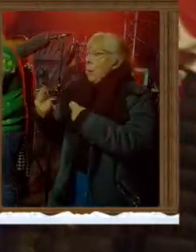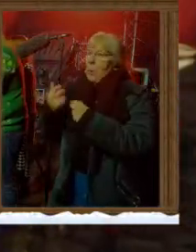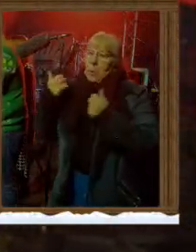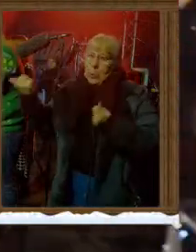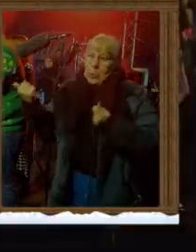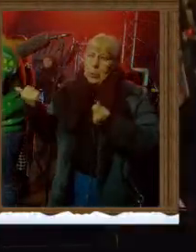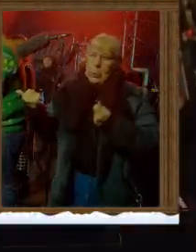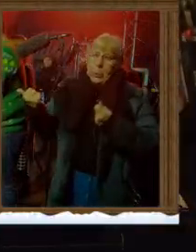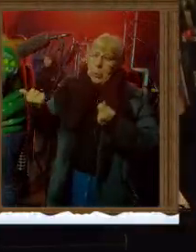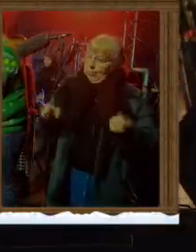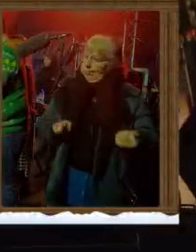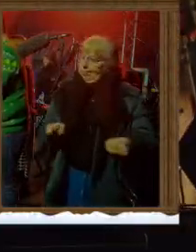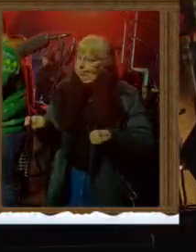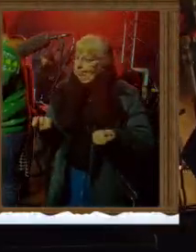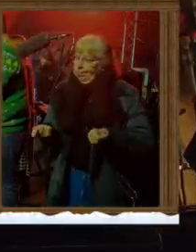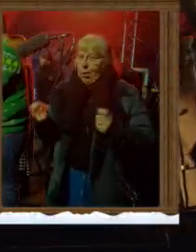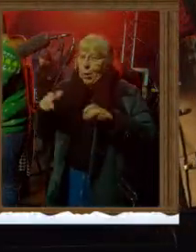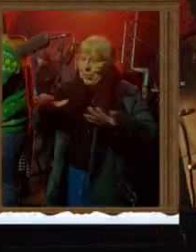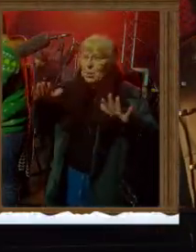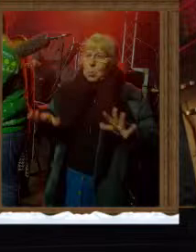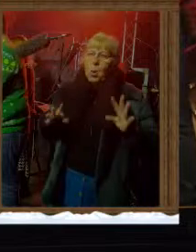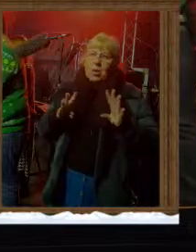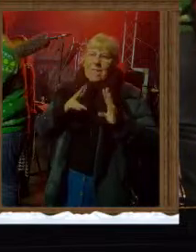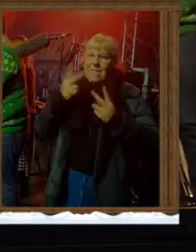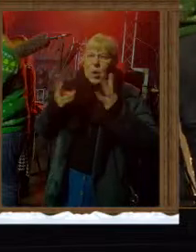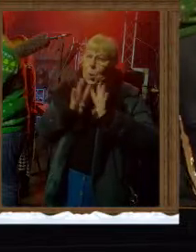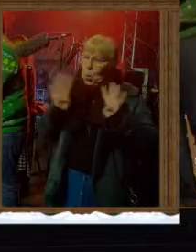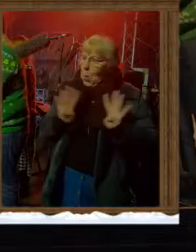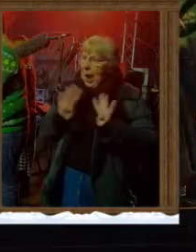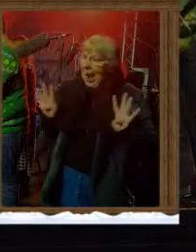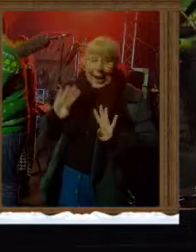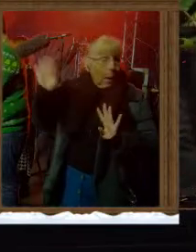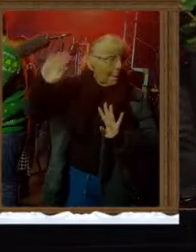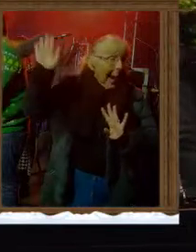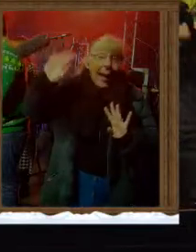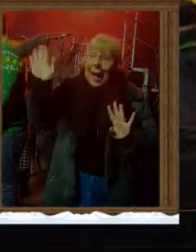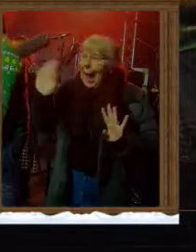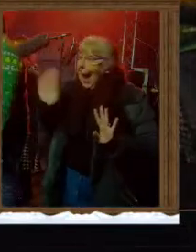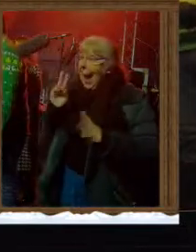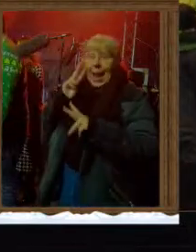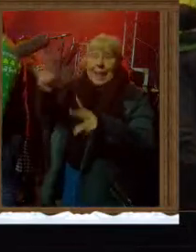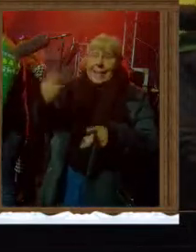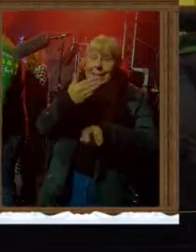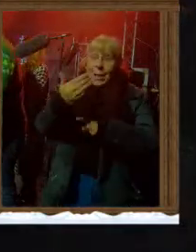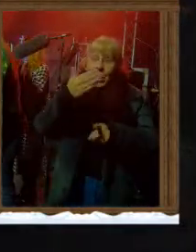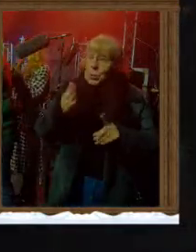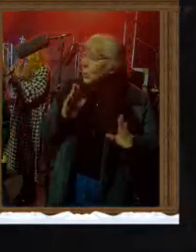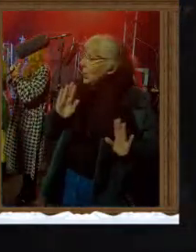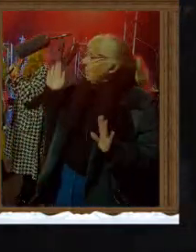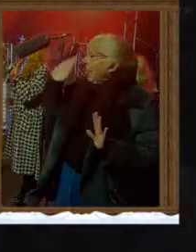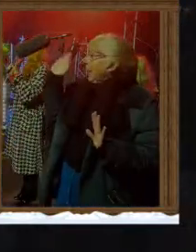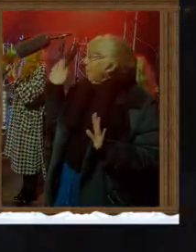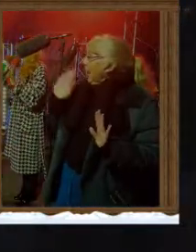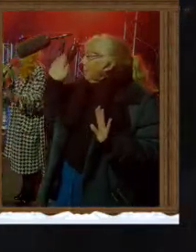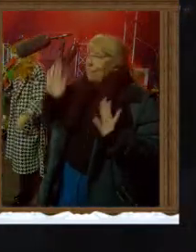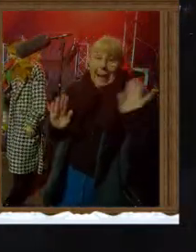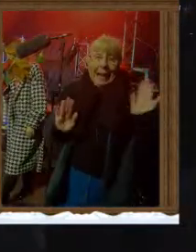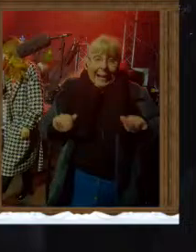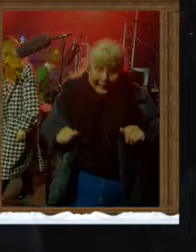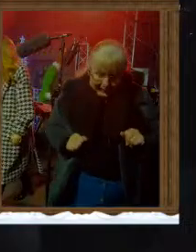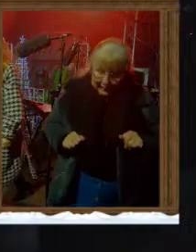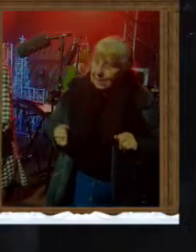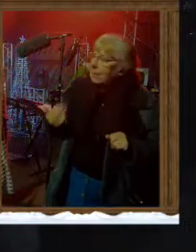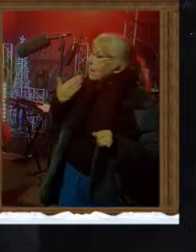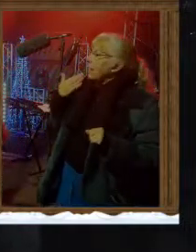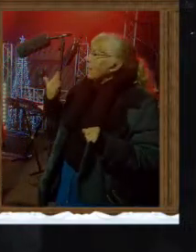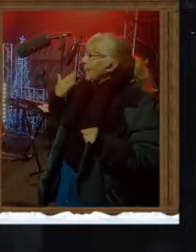capable hands of this wonderful choir behind me. Bye, guys. I'll see you all very, very soon. Oh, bye.